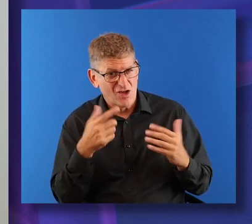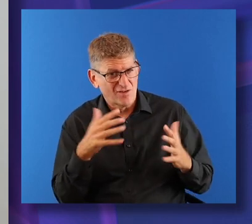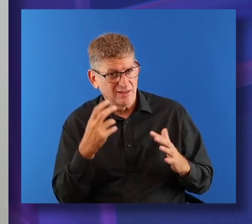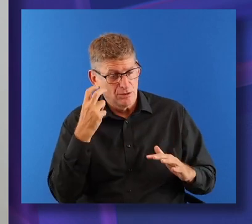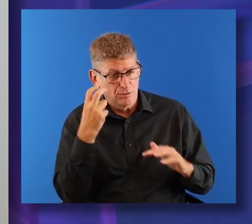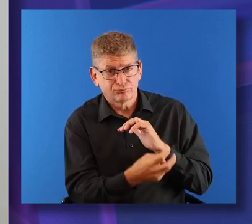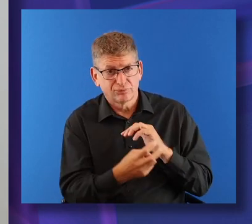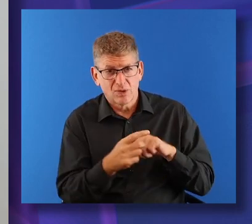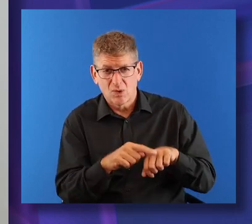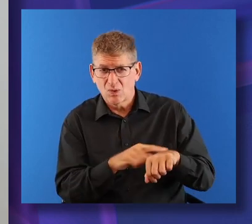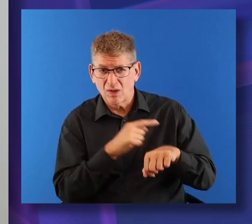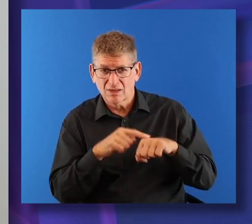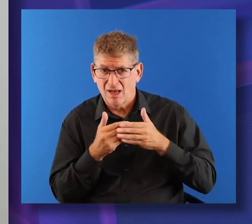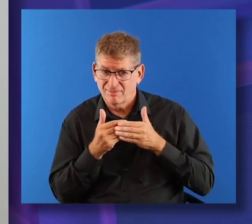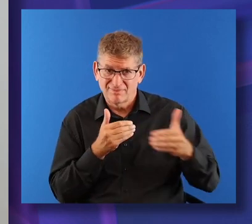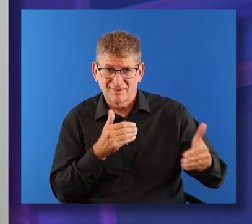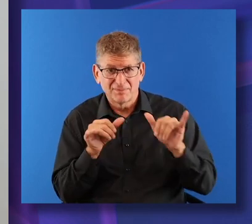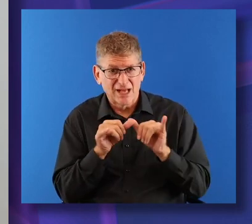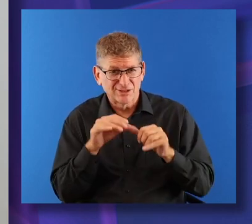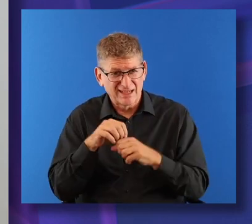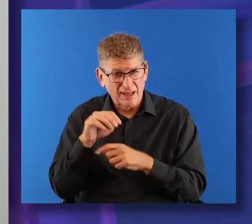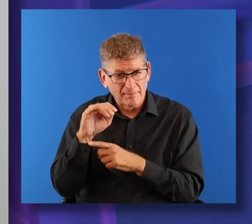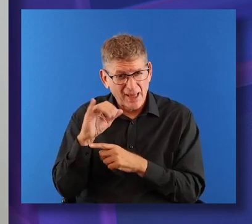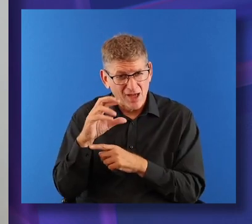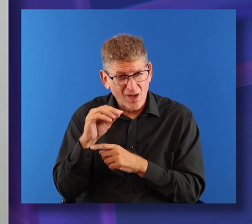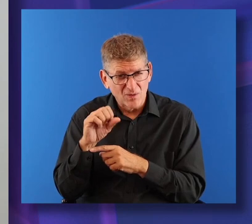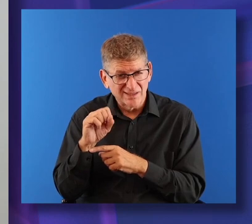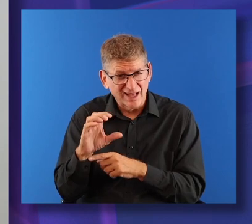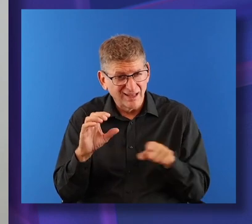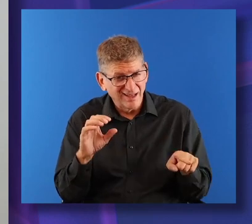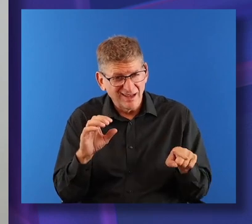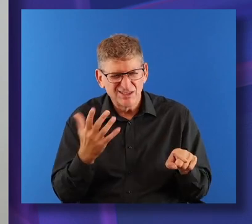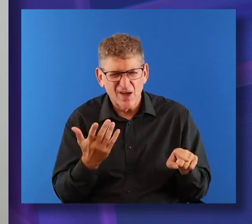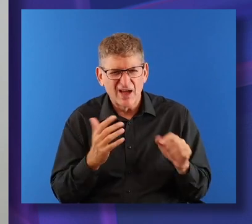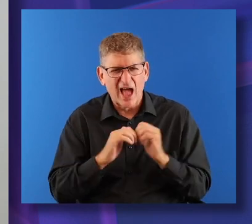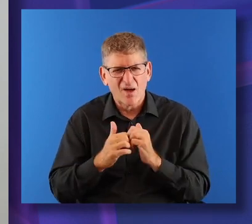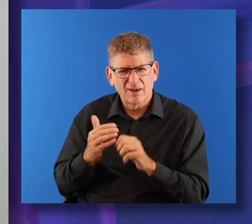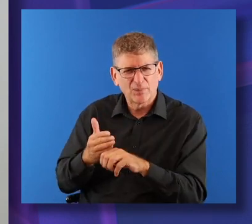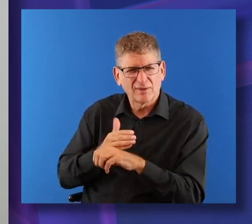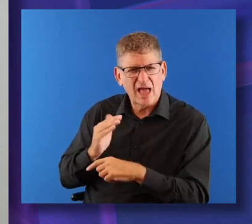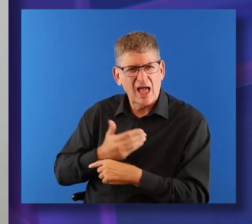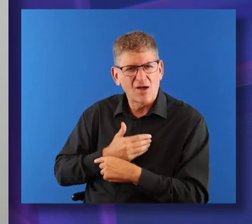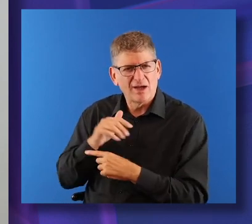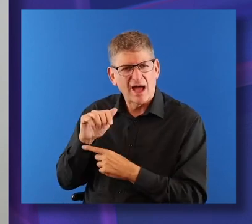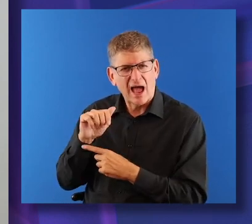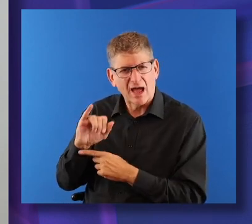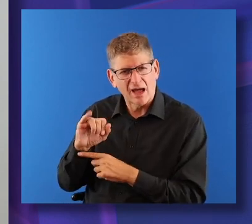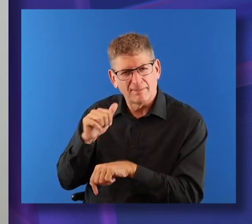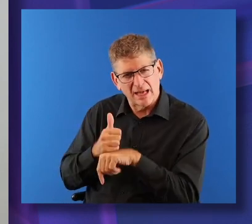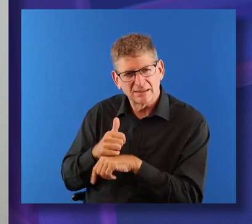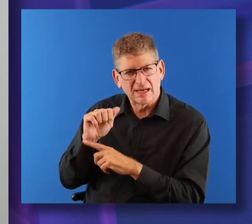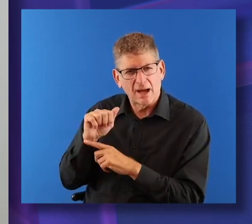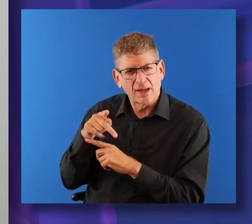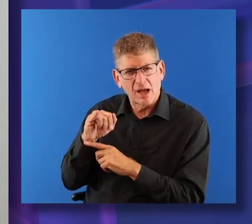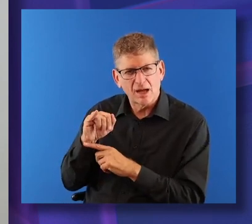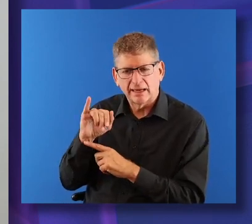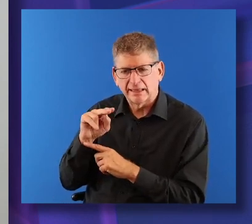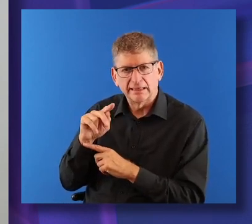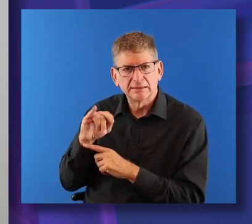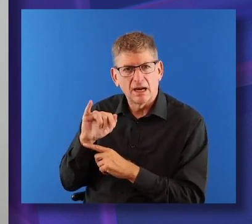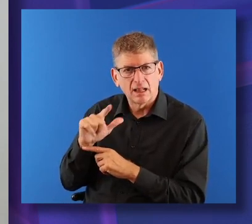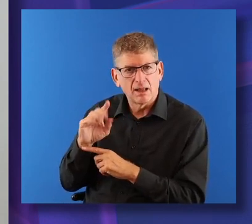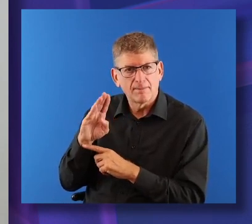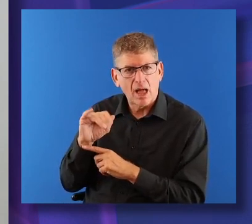microseconds. How to further improve our AI-based ab initio biomolecular dynamic simulation system to such a